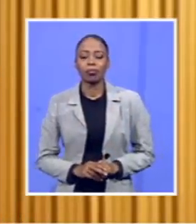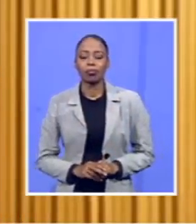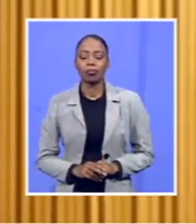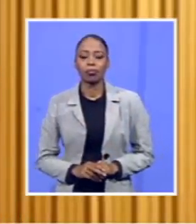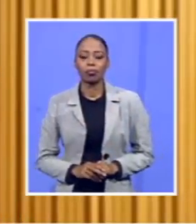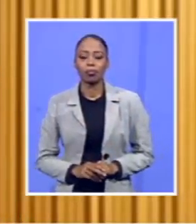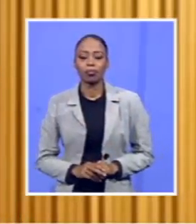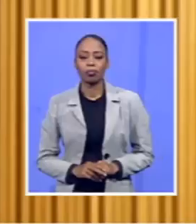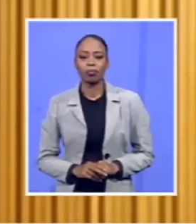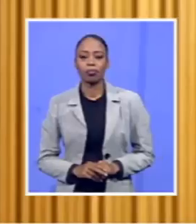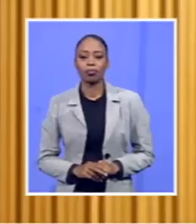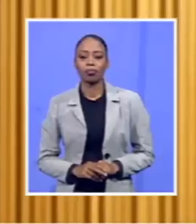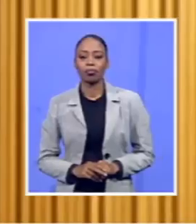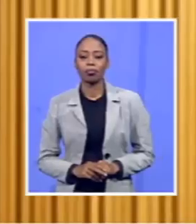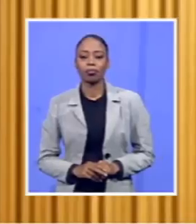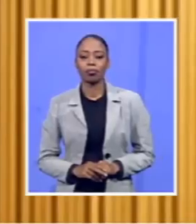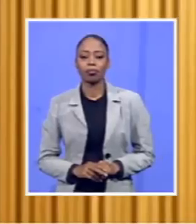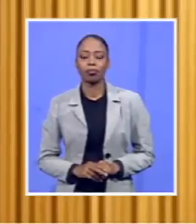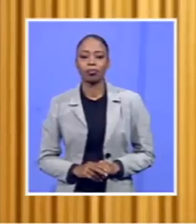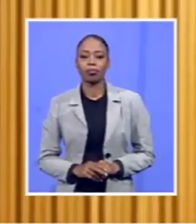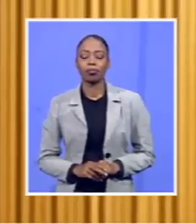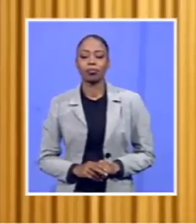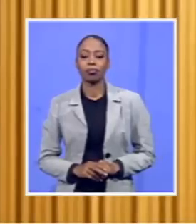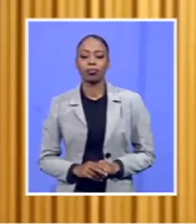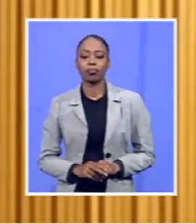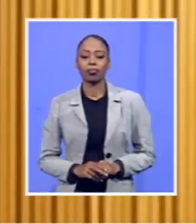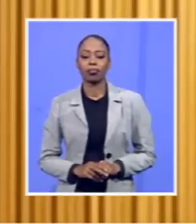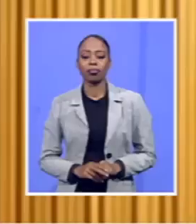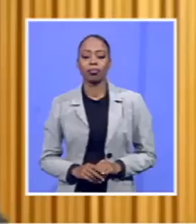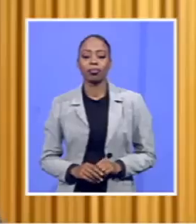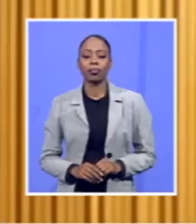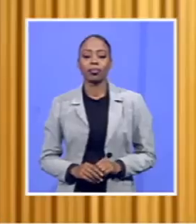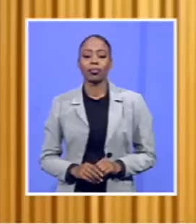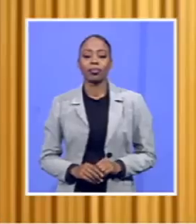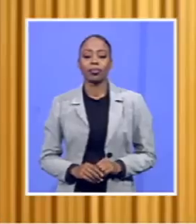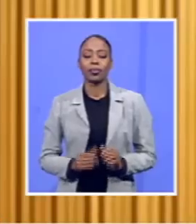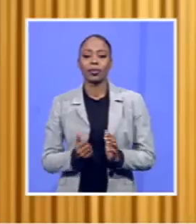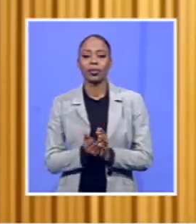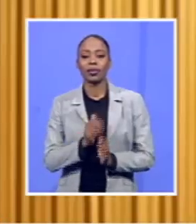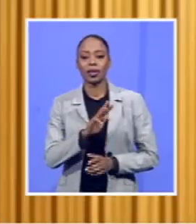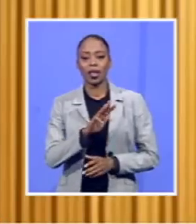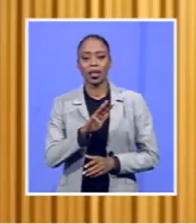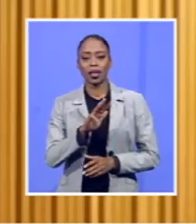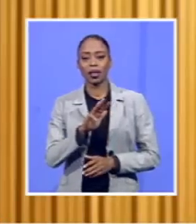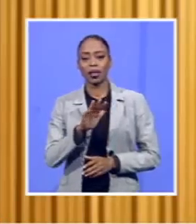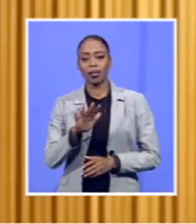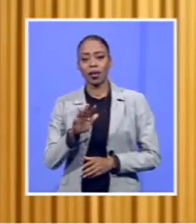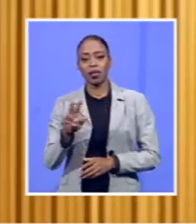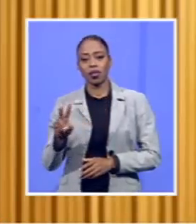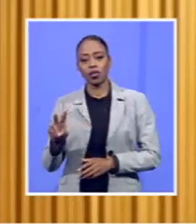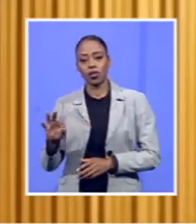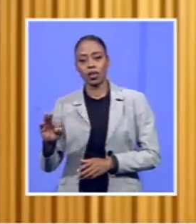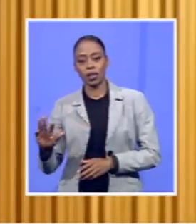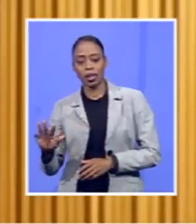At 95 239, it says, he, meaning